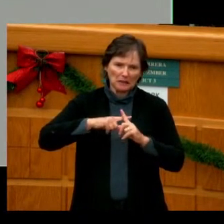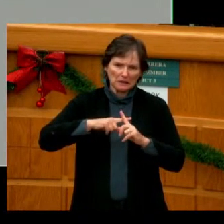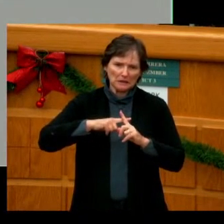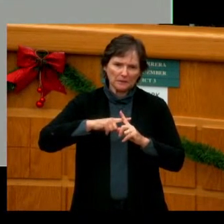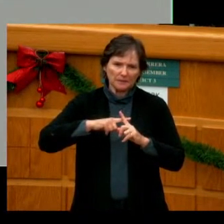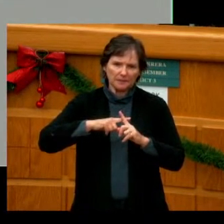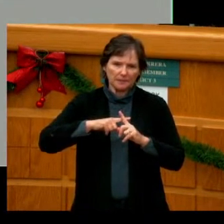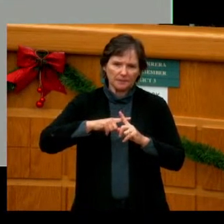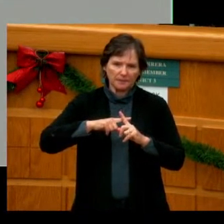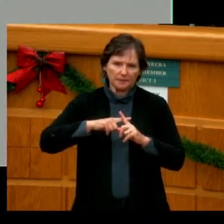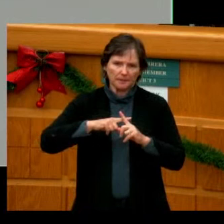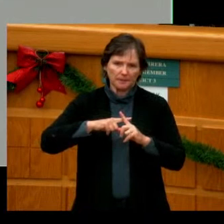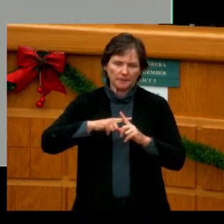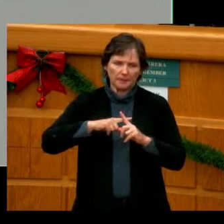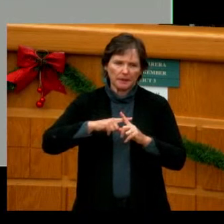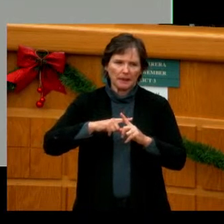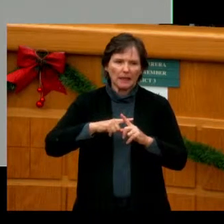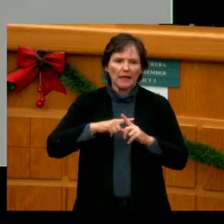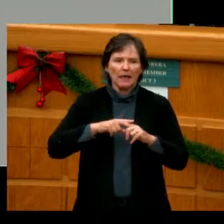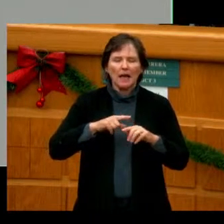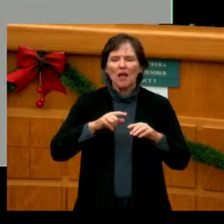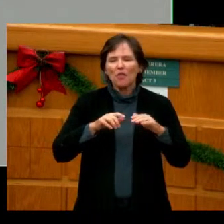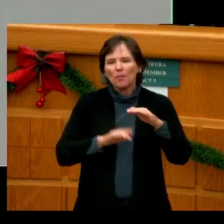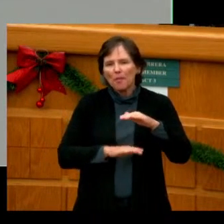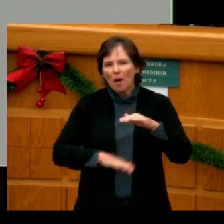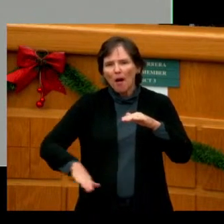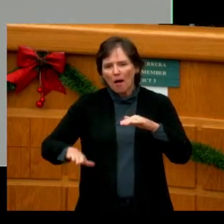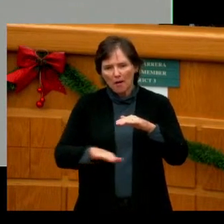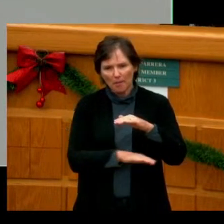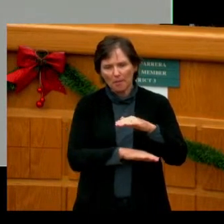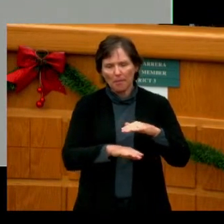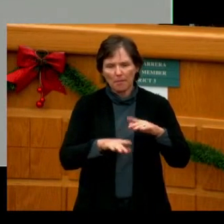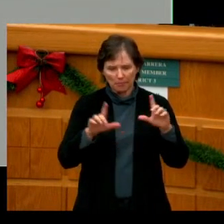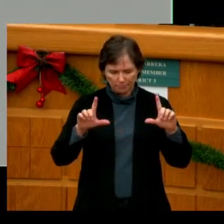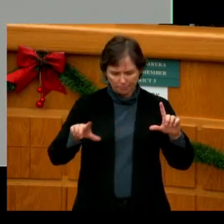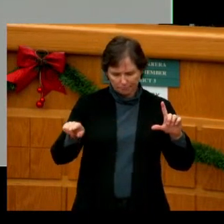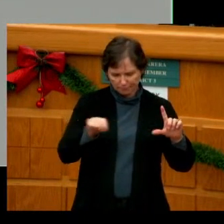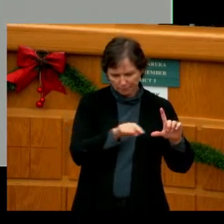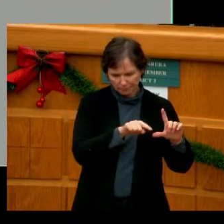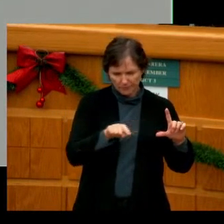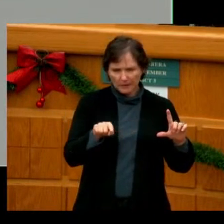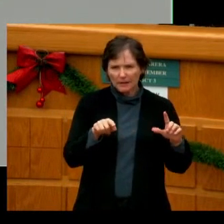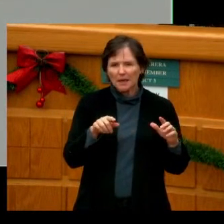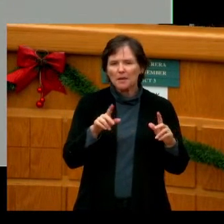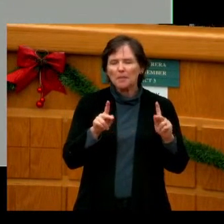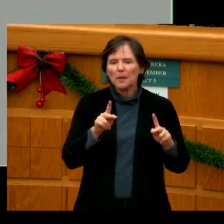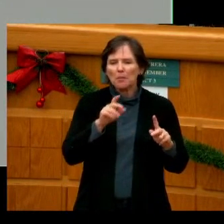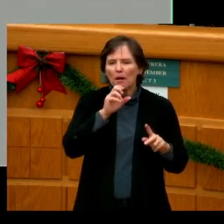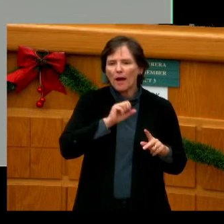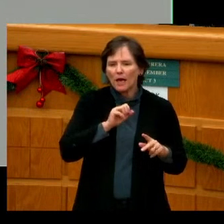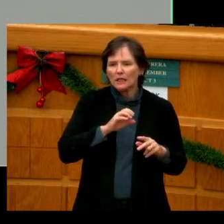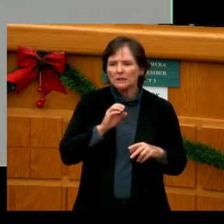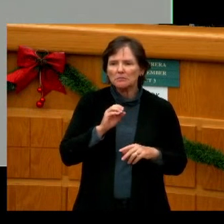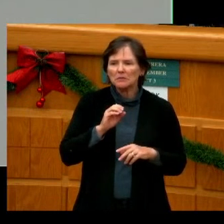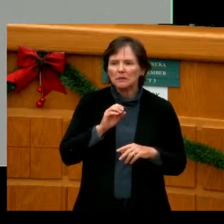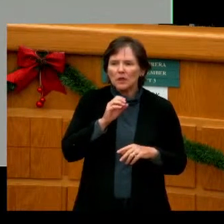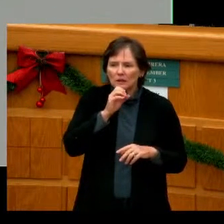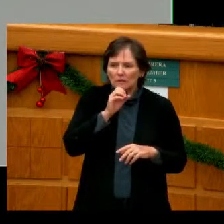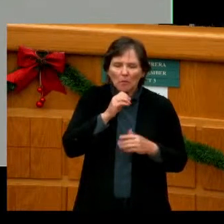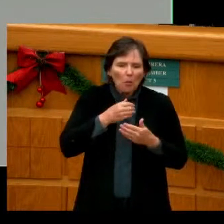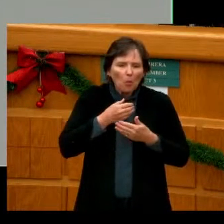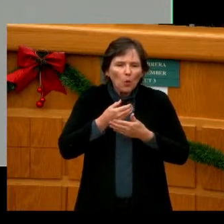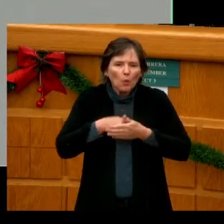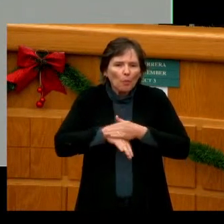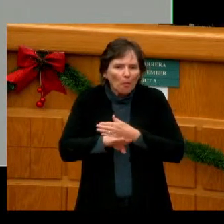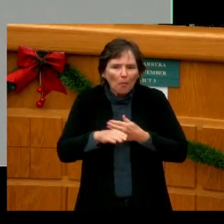capita are testing positive. And at the bottom, you have people between 0 and 19 years old, where they're the